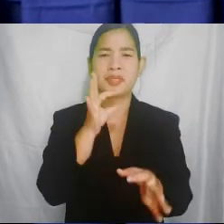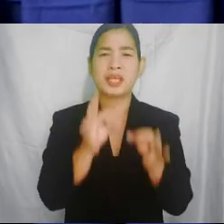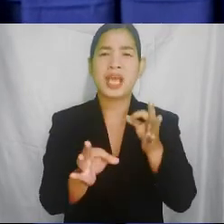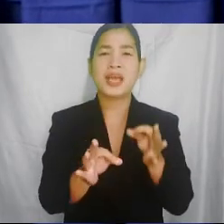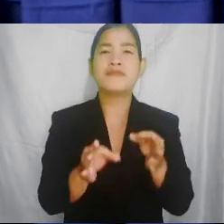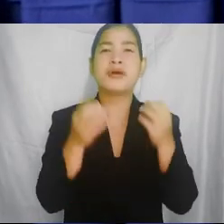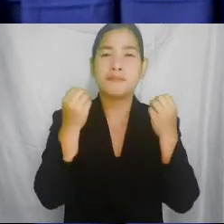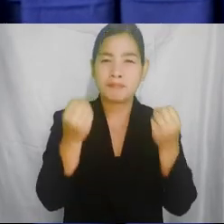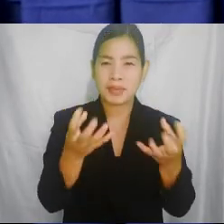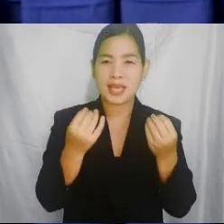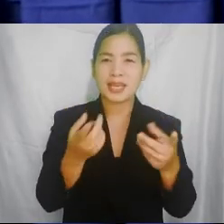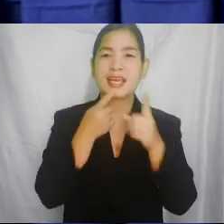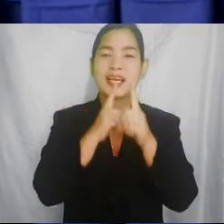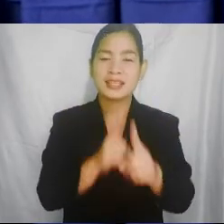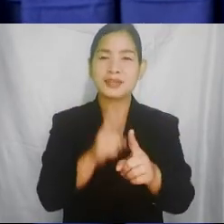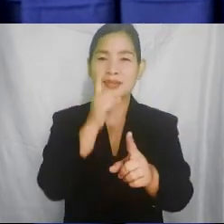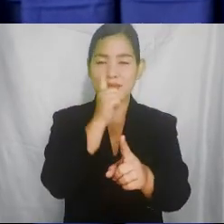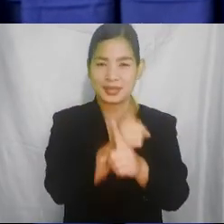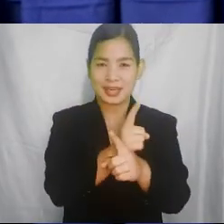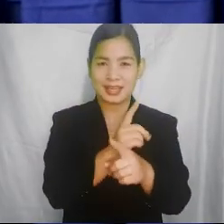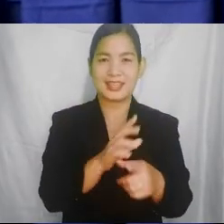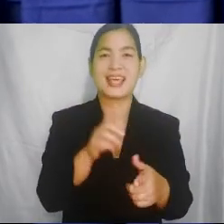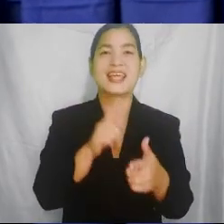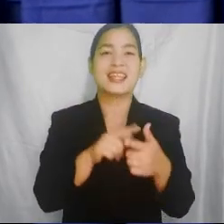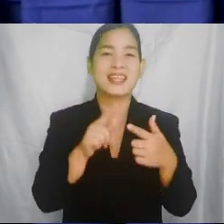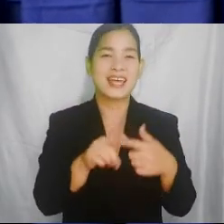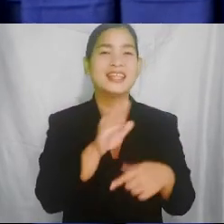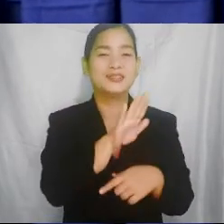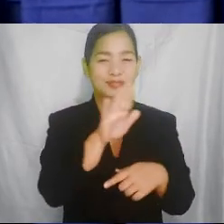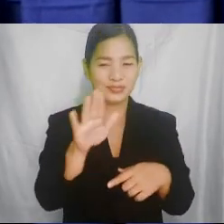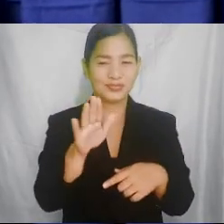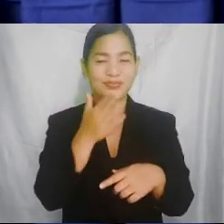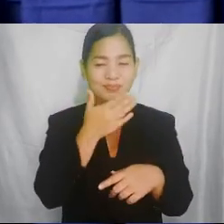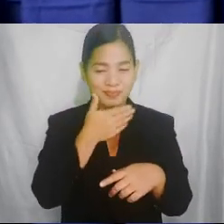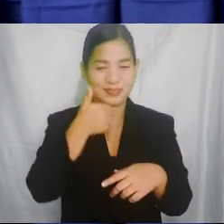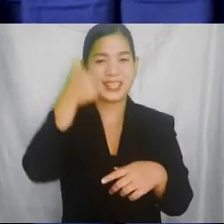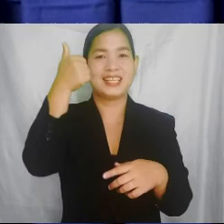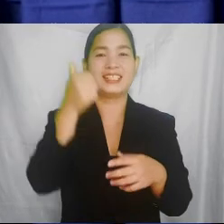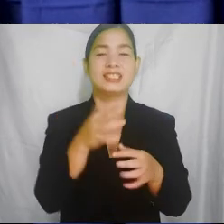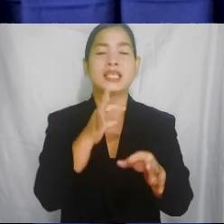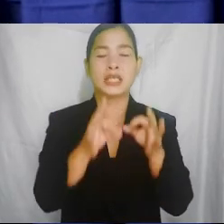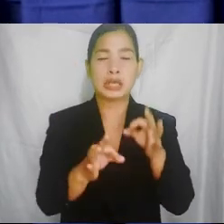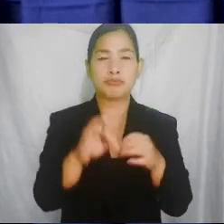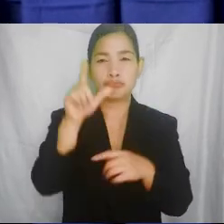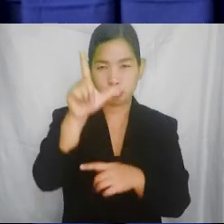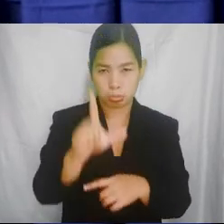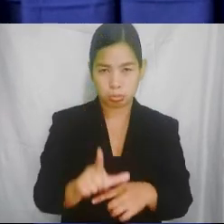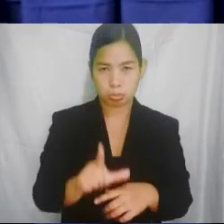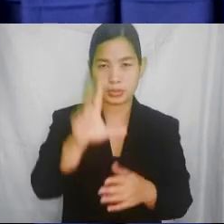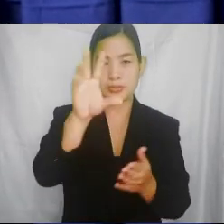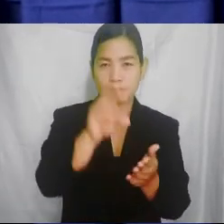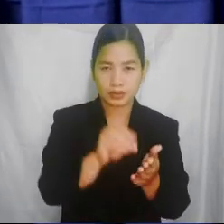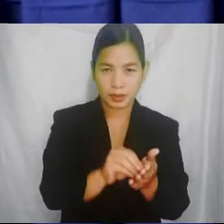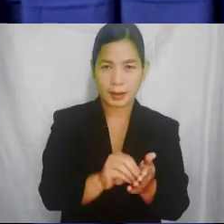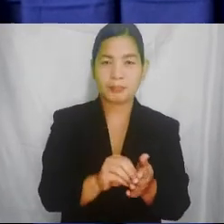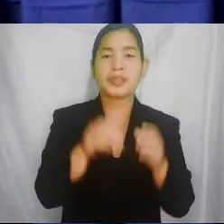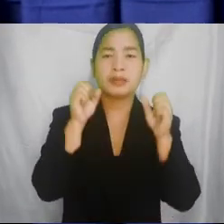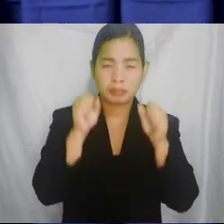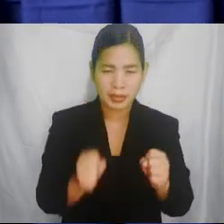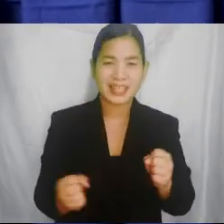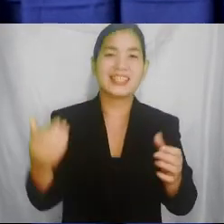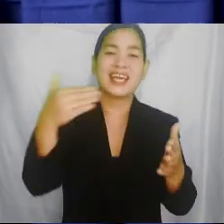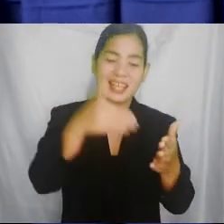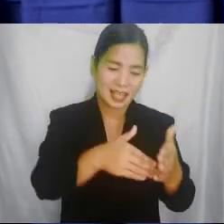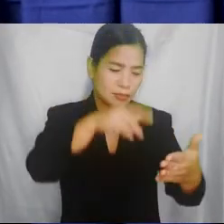majority of answers correctly, then you're doing great. If don't, you may revisit your answers and the